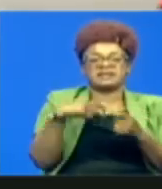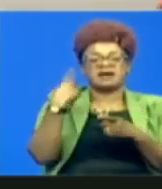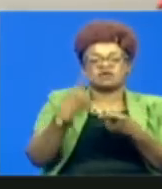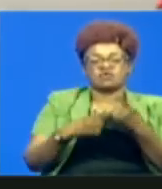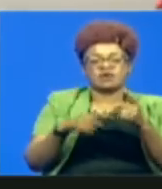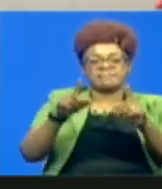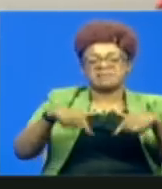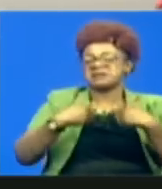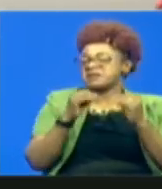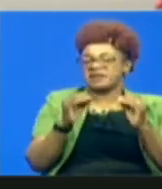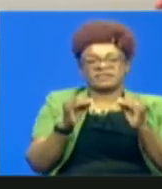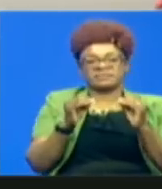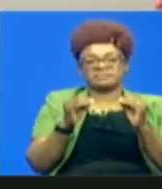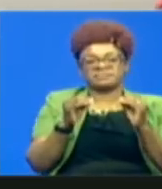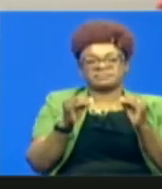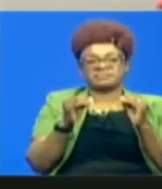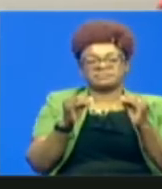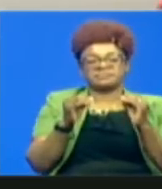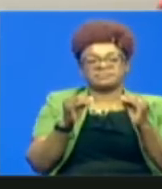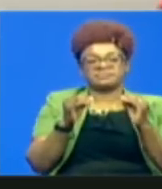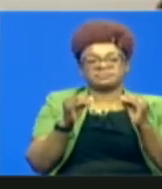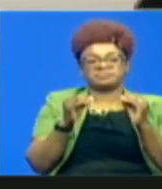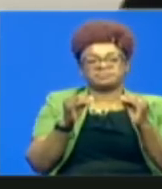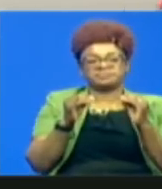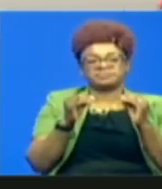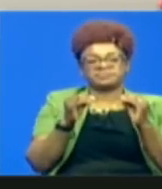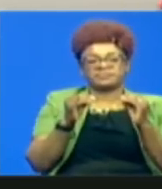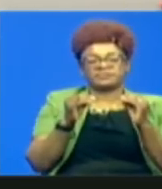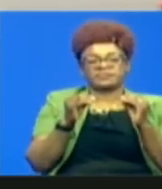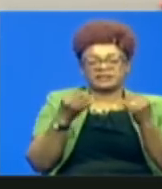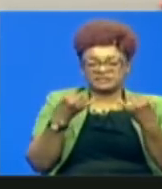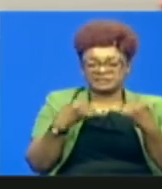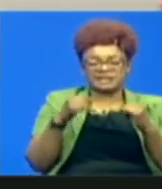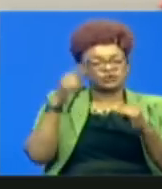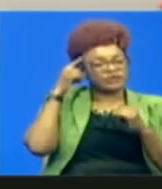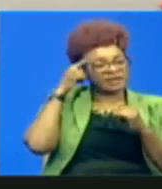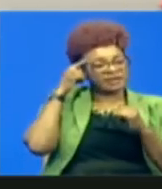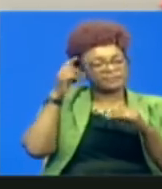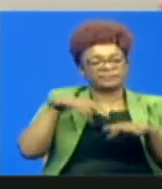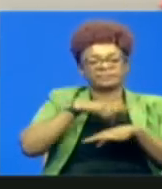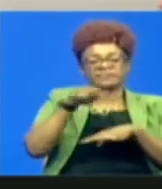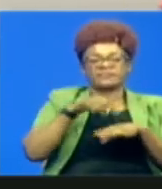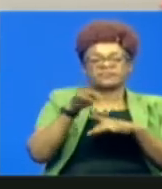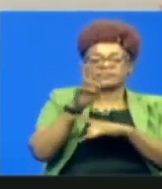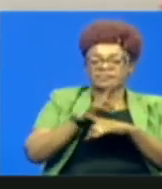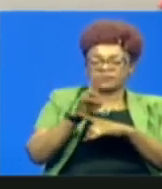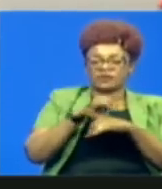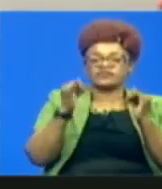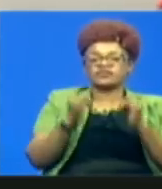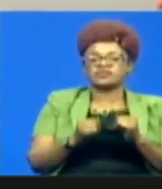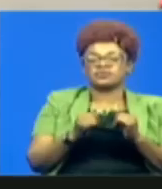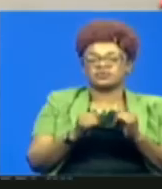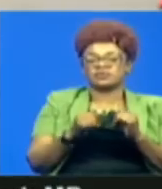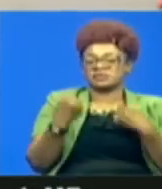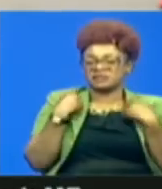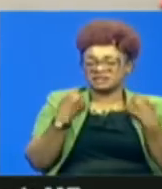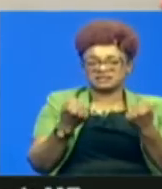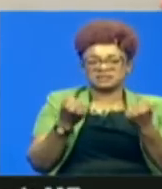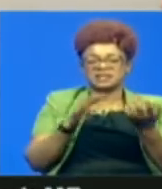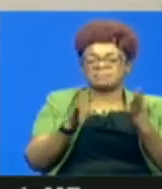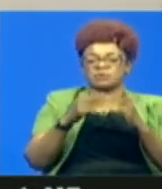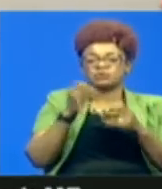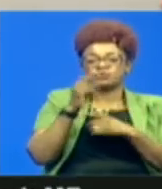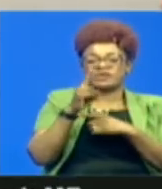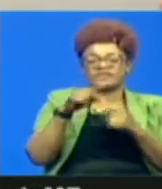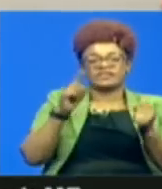demand. Look at the national consumption of new cars. It's standing about